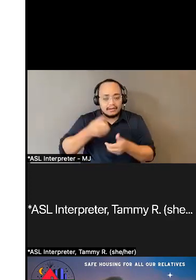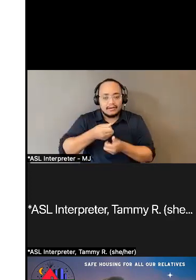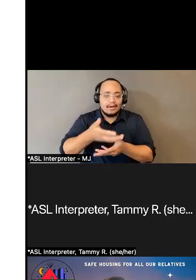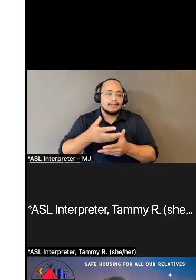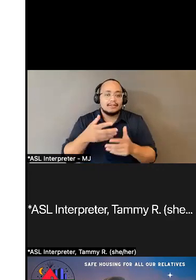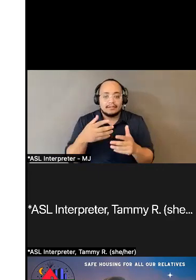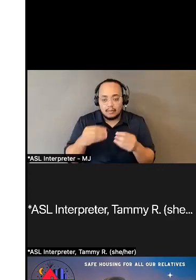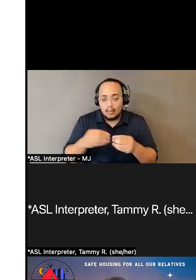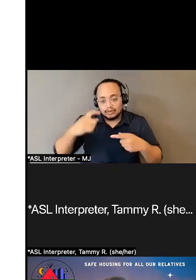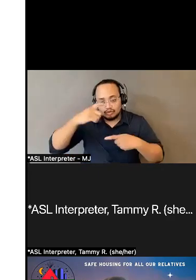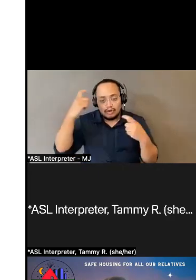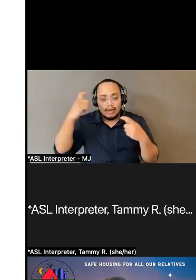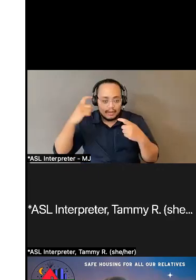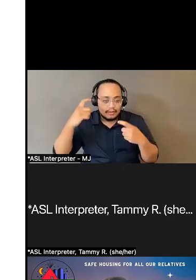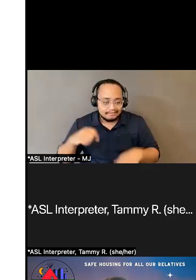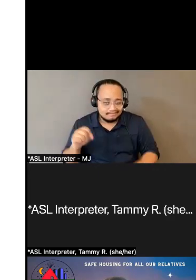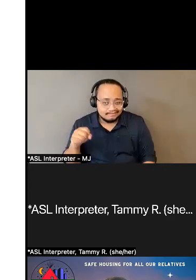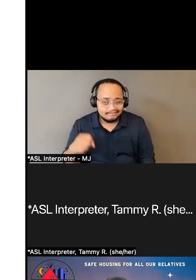ways.